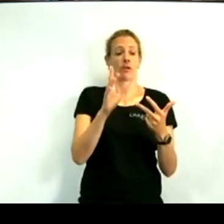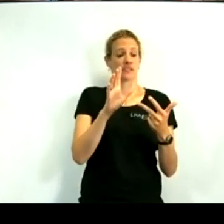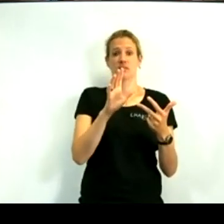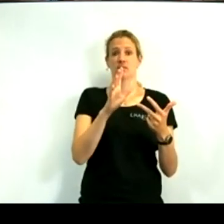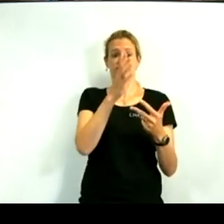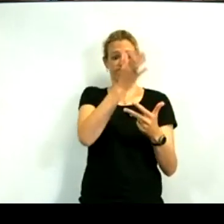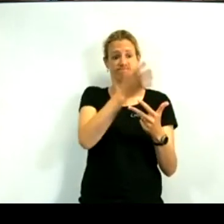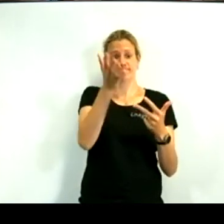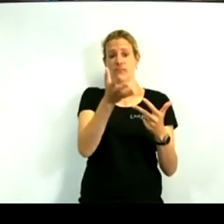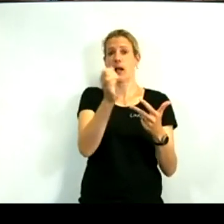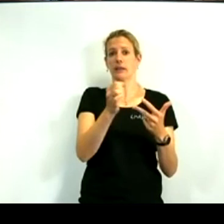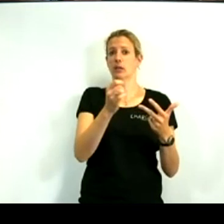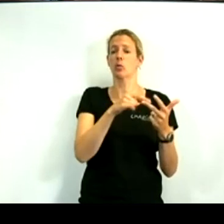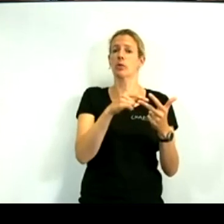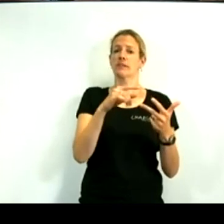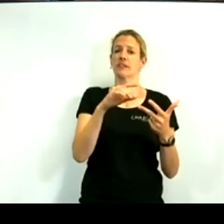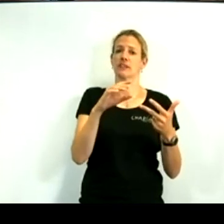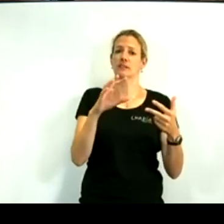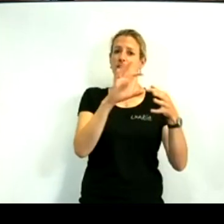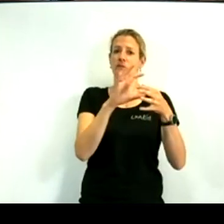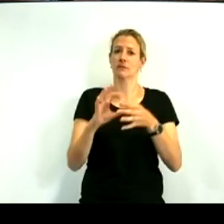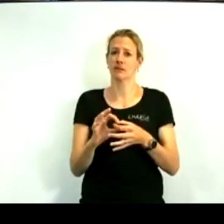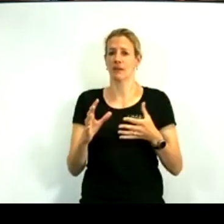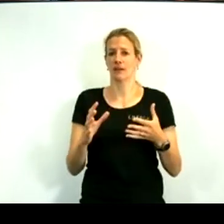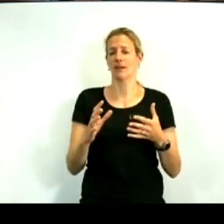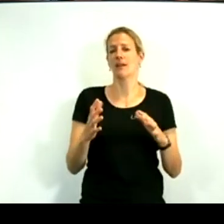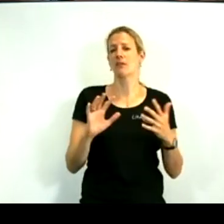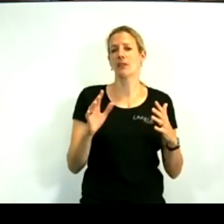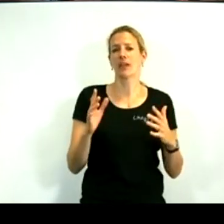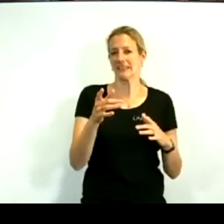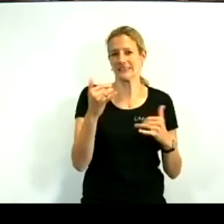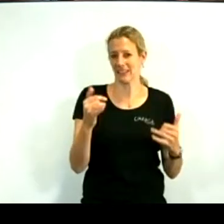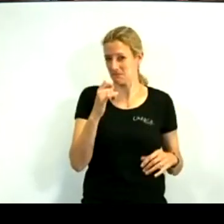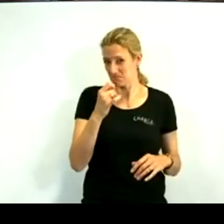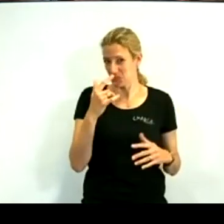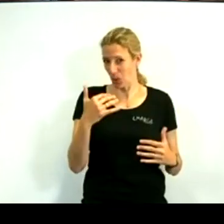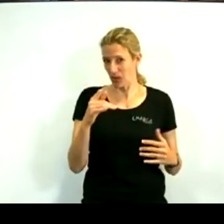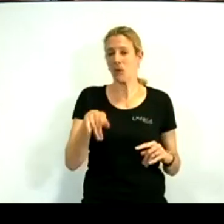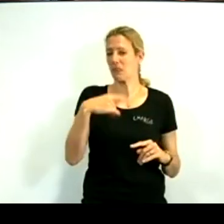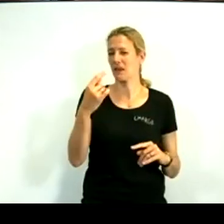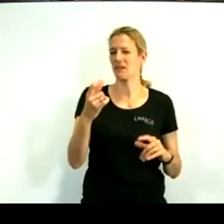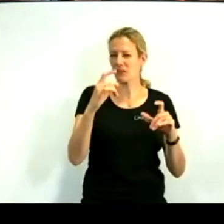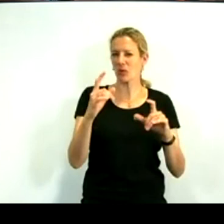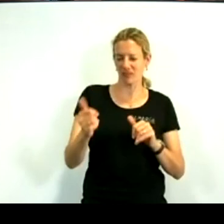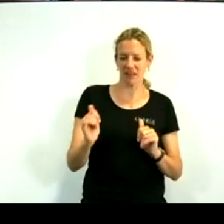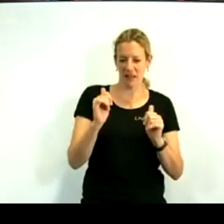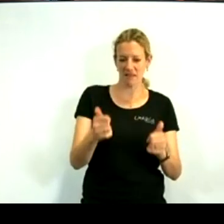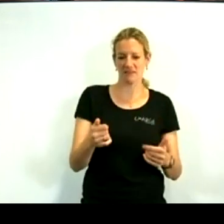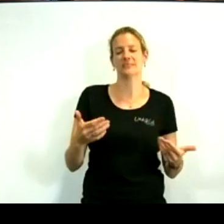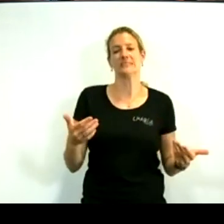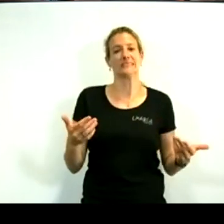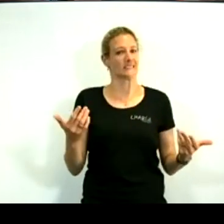smile, if you haven't smiled yet, the next 3 pictures will make you smile. The next picture, please. This gives you a